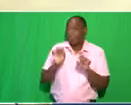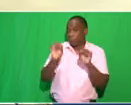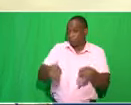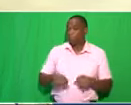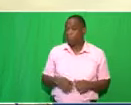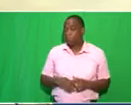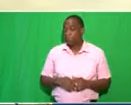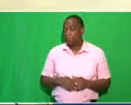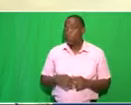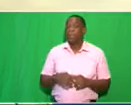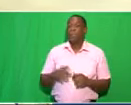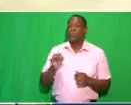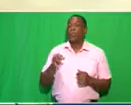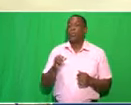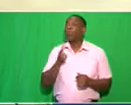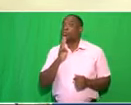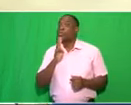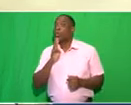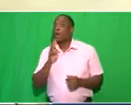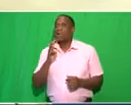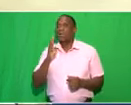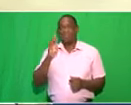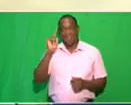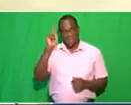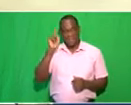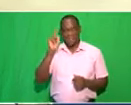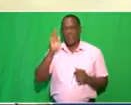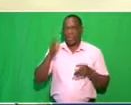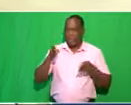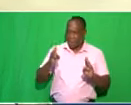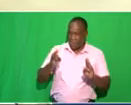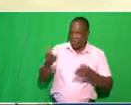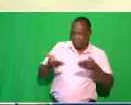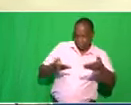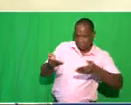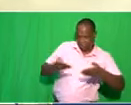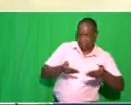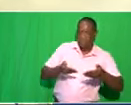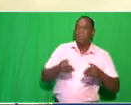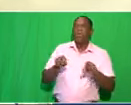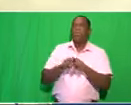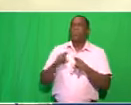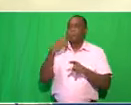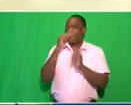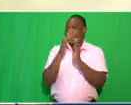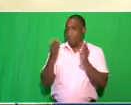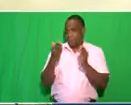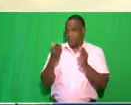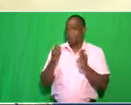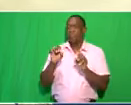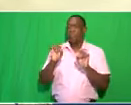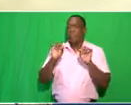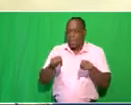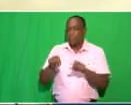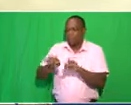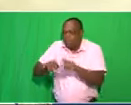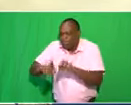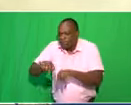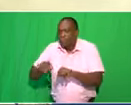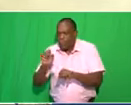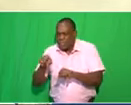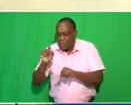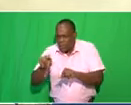be heard. You will have that opportunity as well. And you can pose your questions on the Facebook stream, live stream, and on WhatsApp